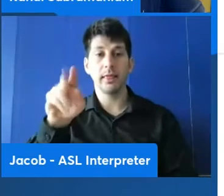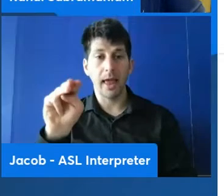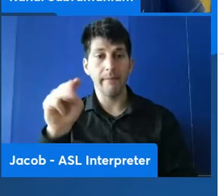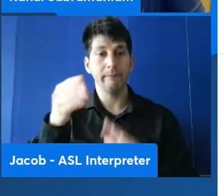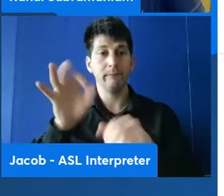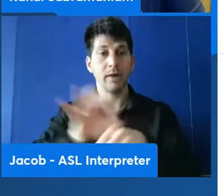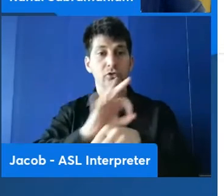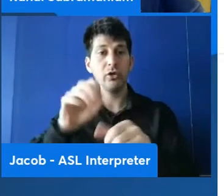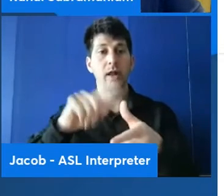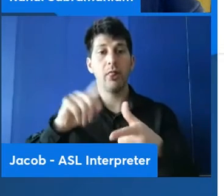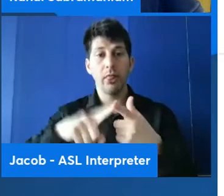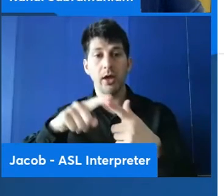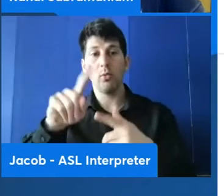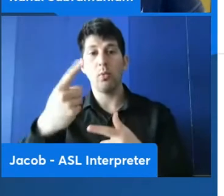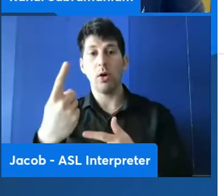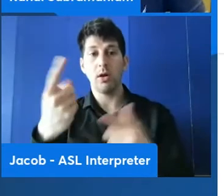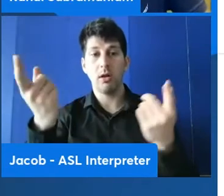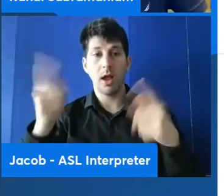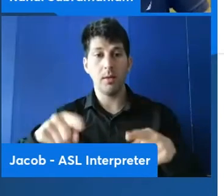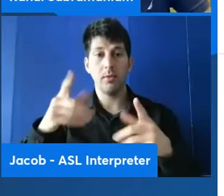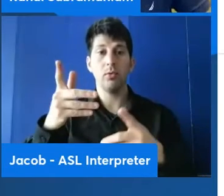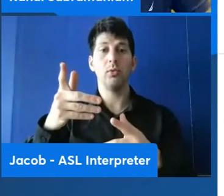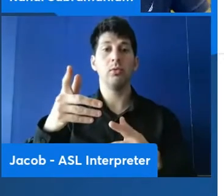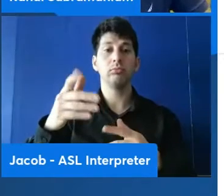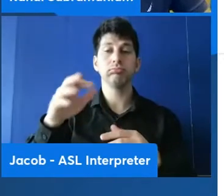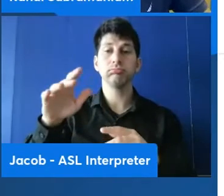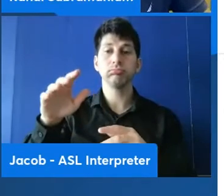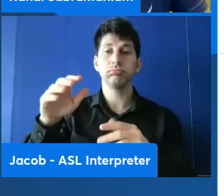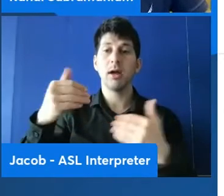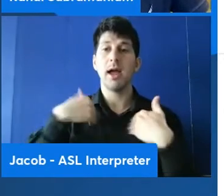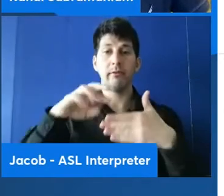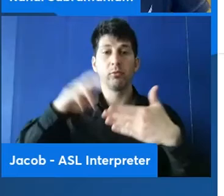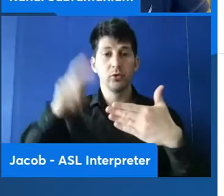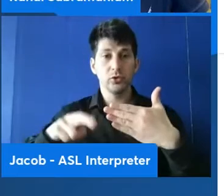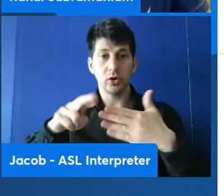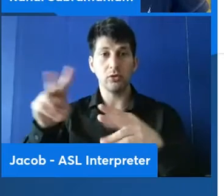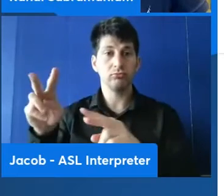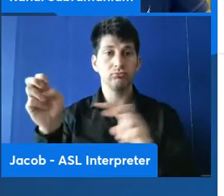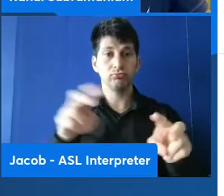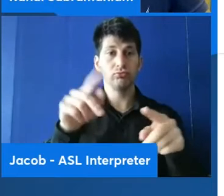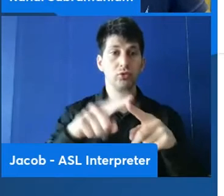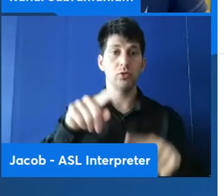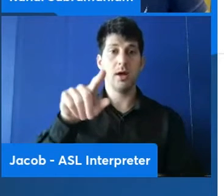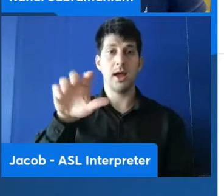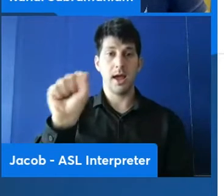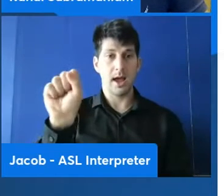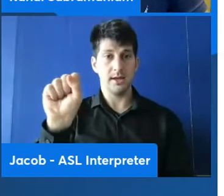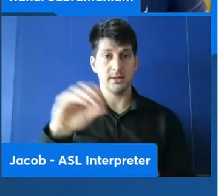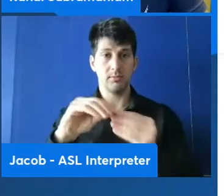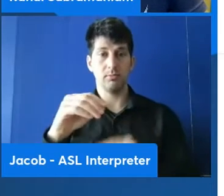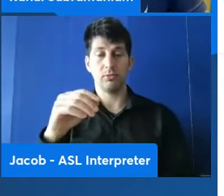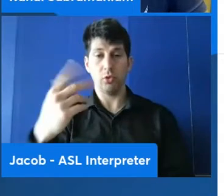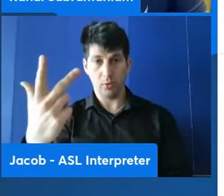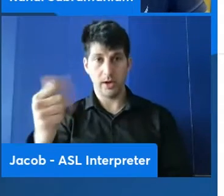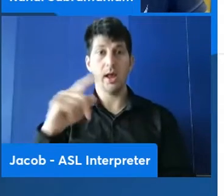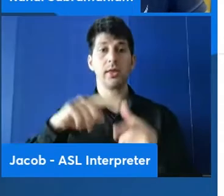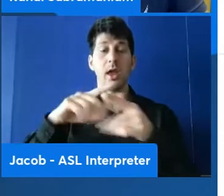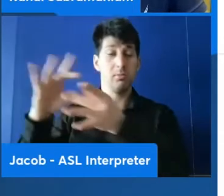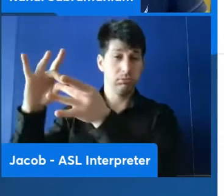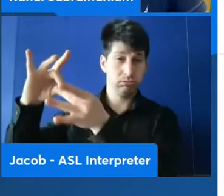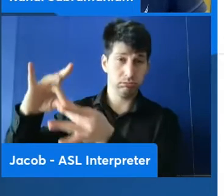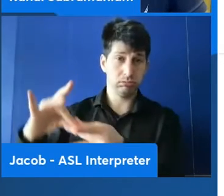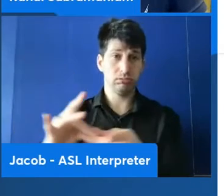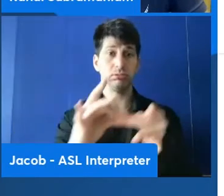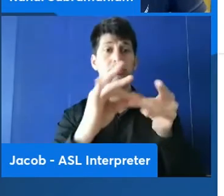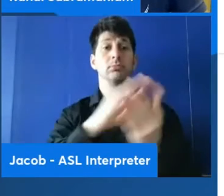and then when that happens, take a certain result, put it to S3, and it really ties these things together